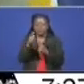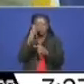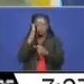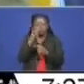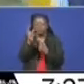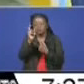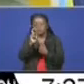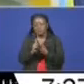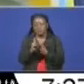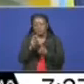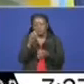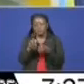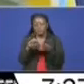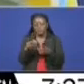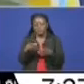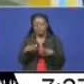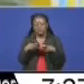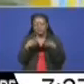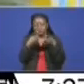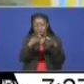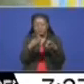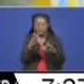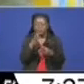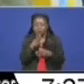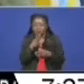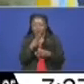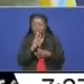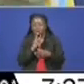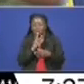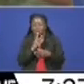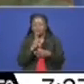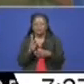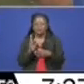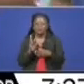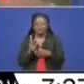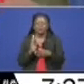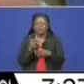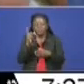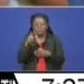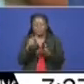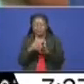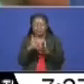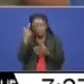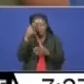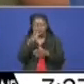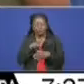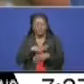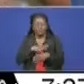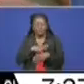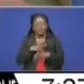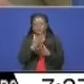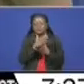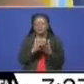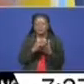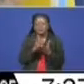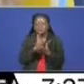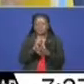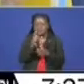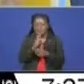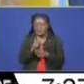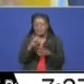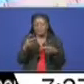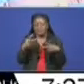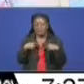so if you donate water, we're going to drink it and we're going to need it. For women, there are certain needs that they're going to have on an ongoing